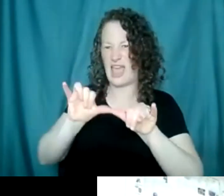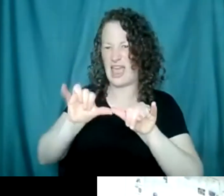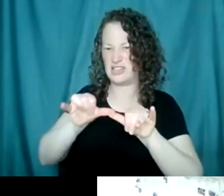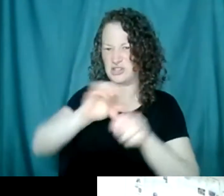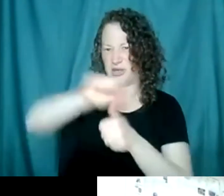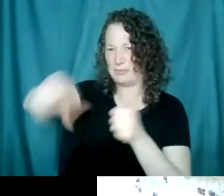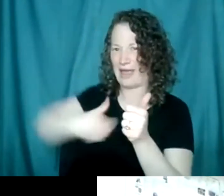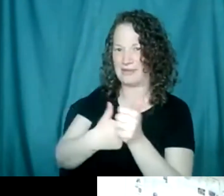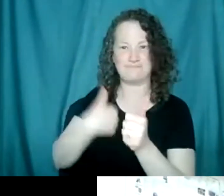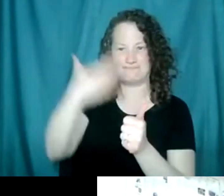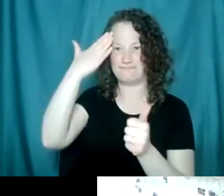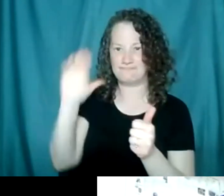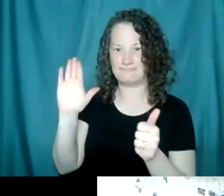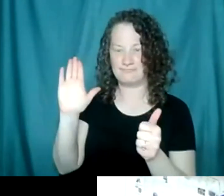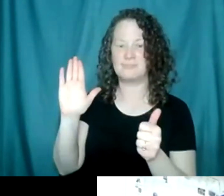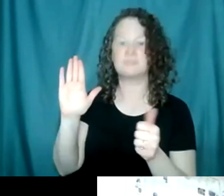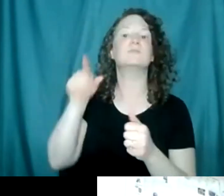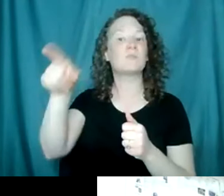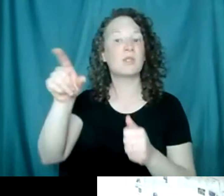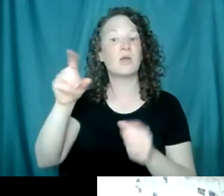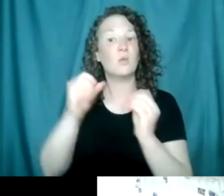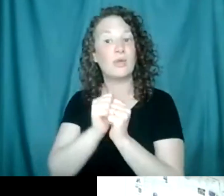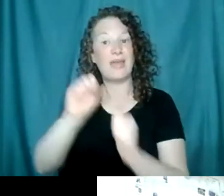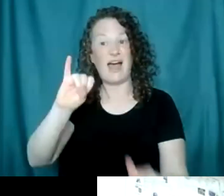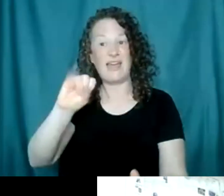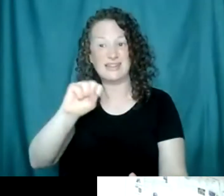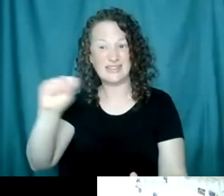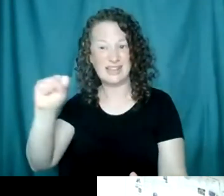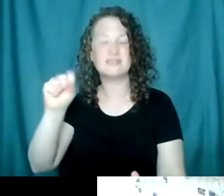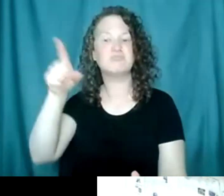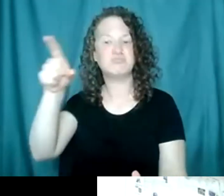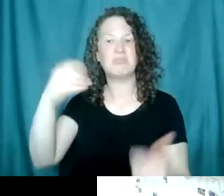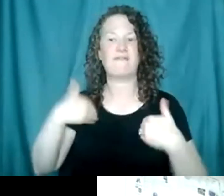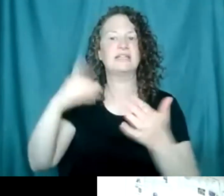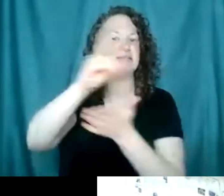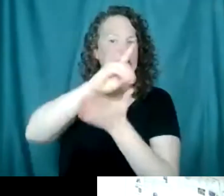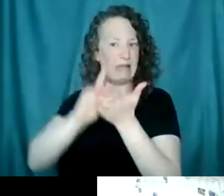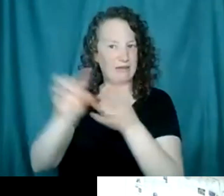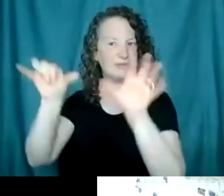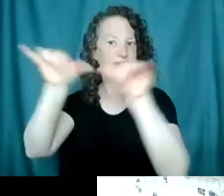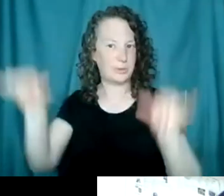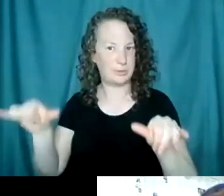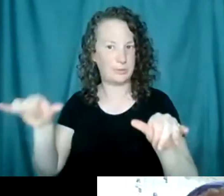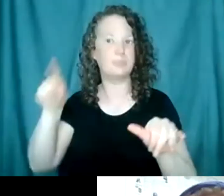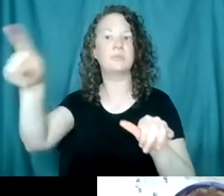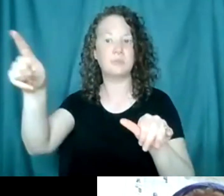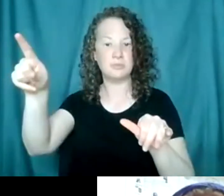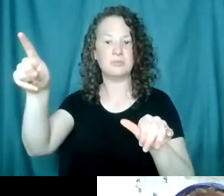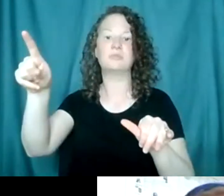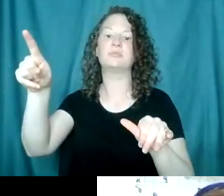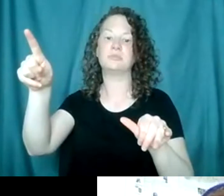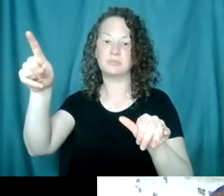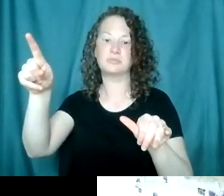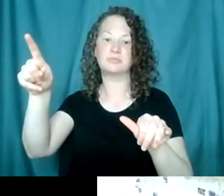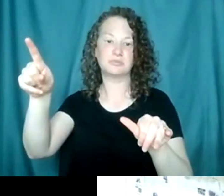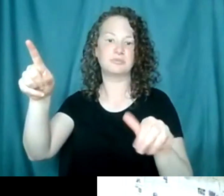that, but with the International Space Station, they've pretty much designed their systems so that they're able to have these